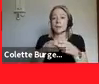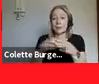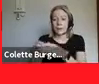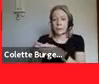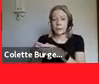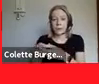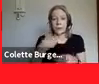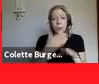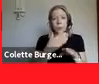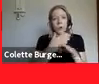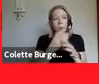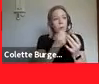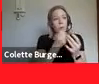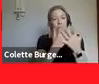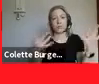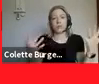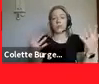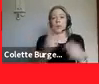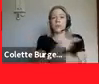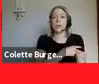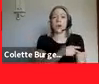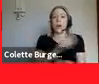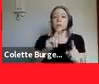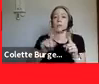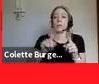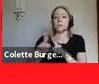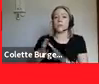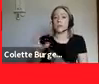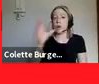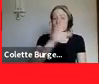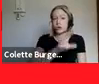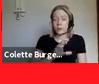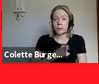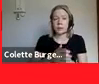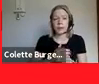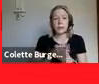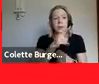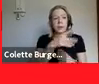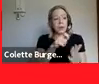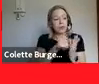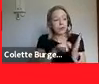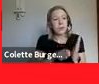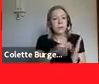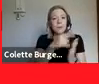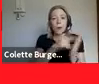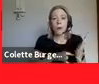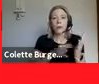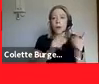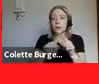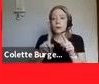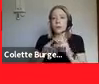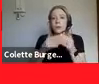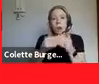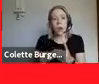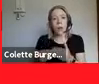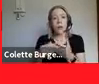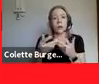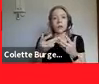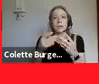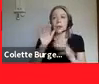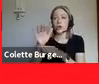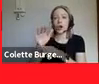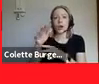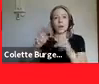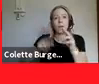over 45 country programmes. She's written and coordinated numerous articles, guidelines, external evaluations and policy